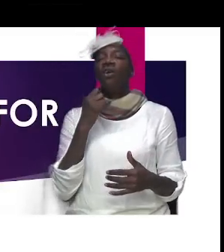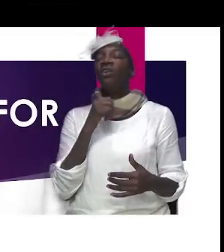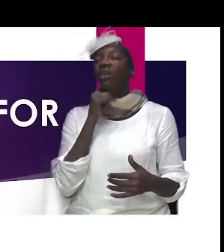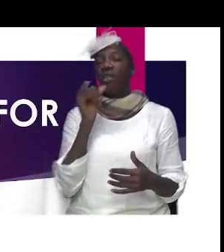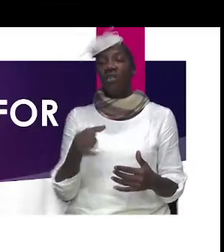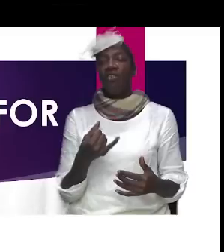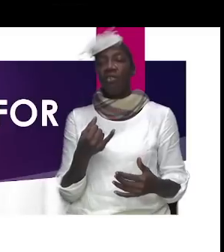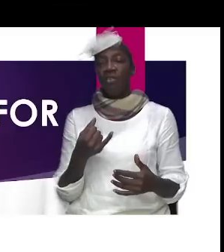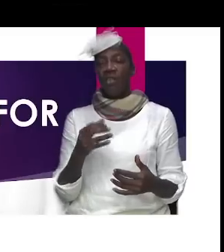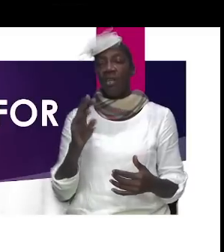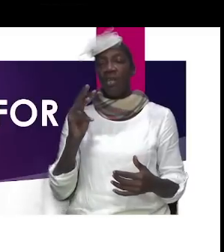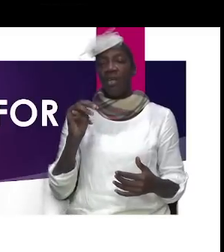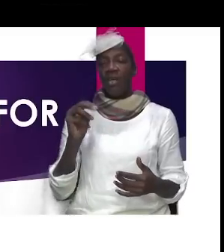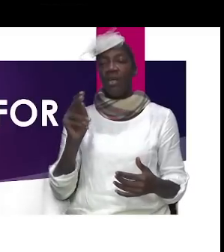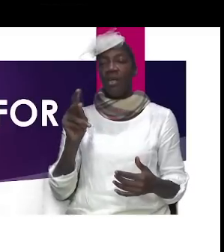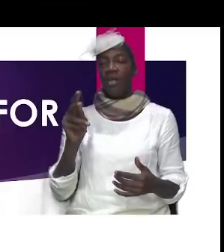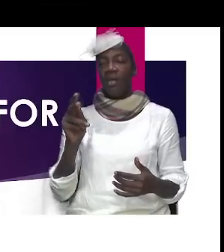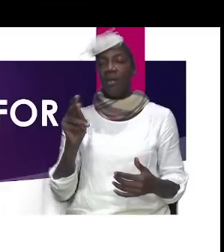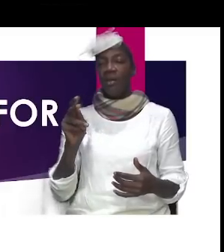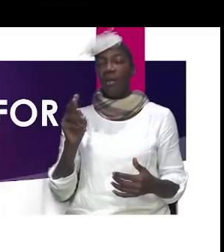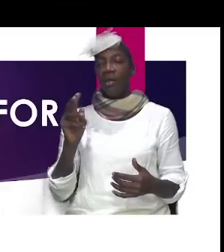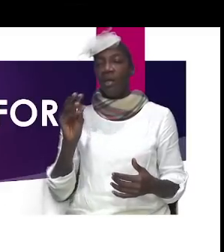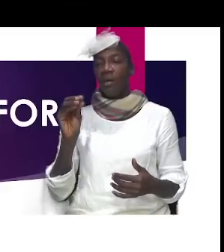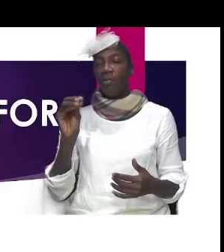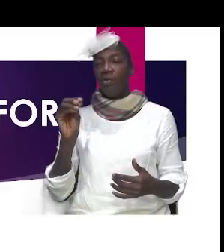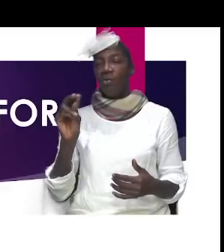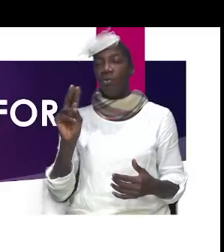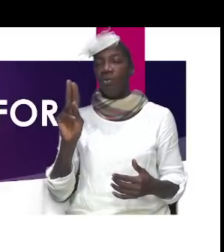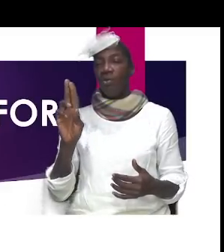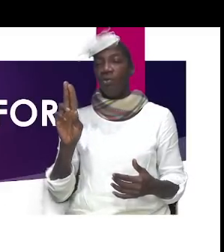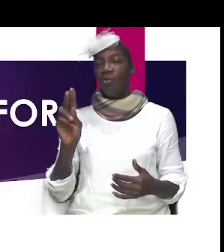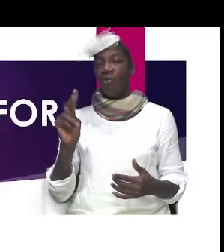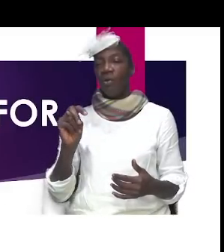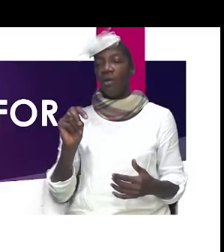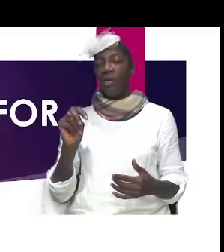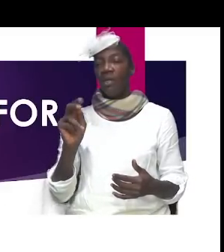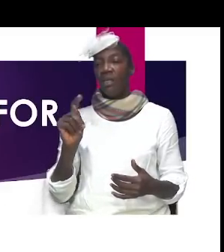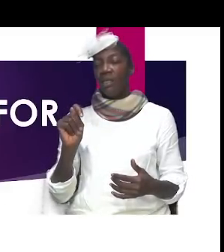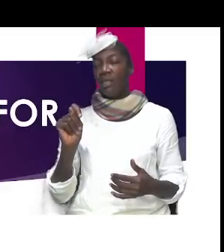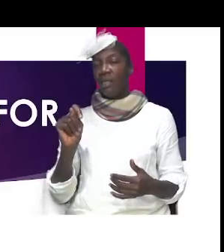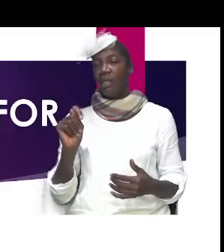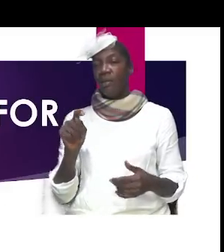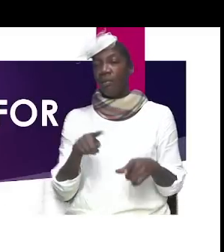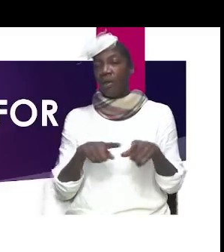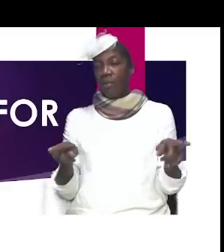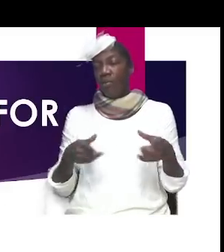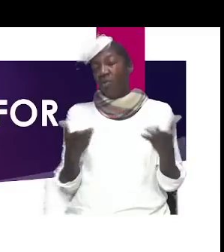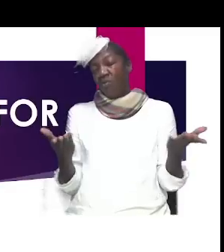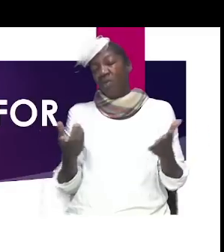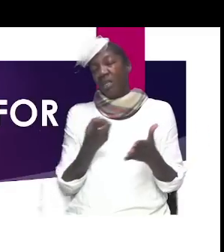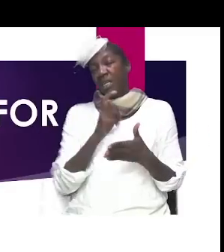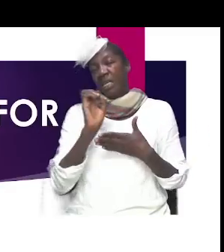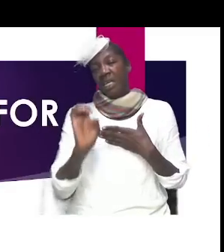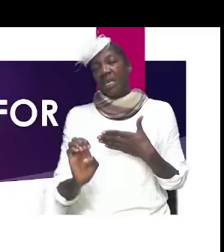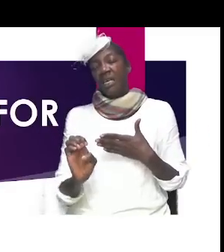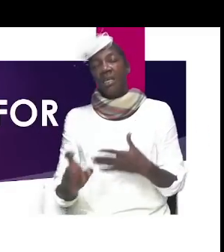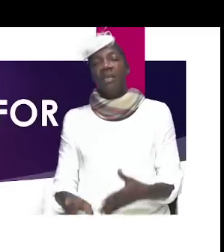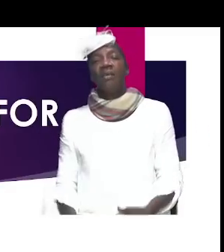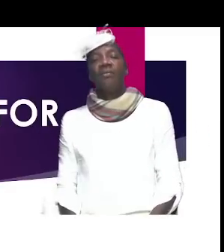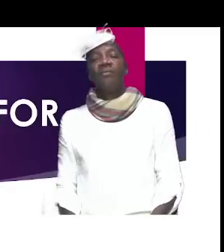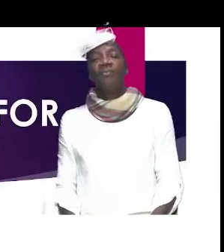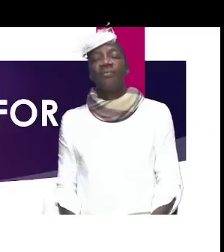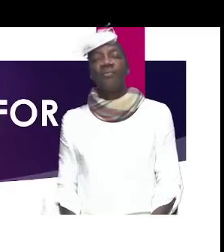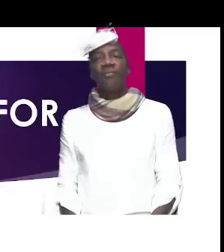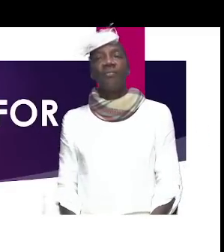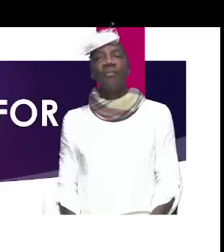said repeatedly, and I'm saying this for emphasis because of where we are going now, she gave a small amount, yet it